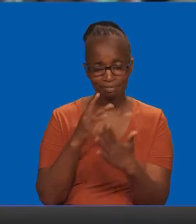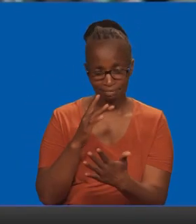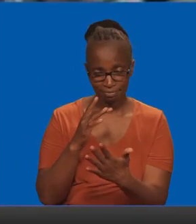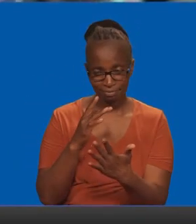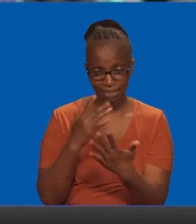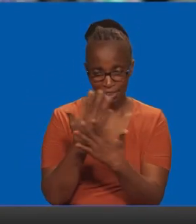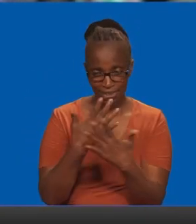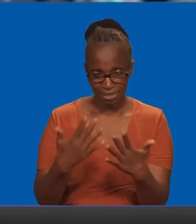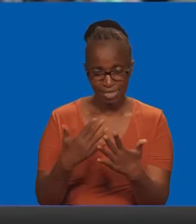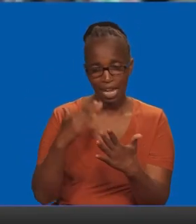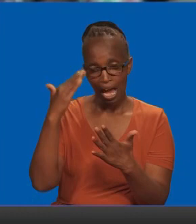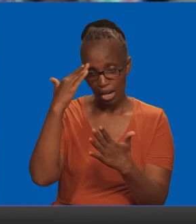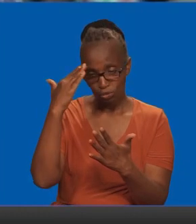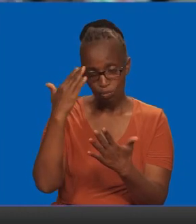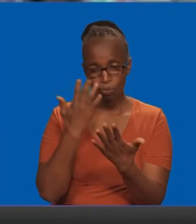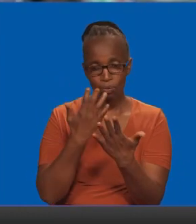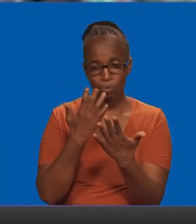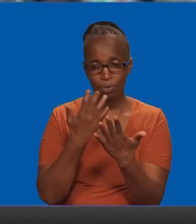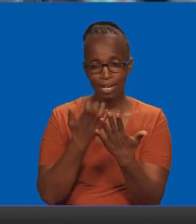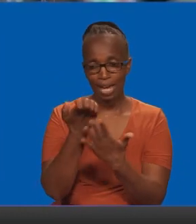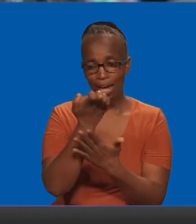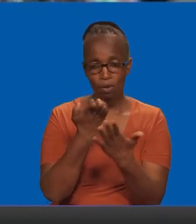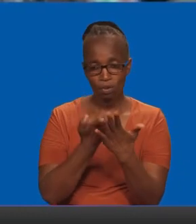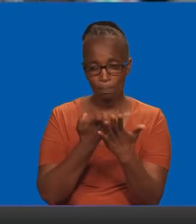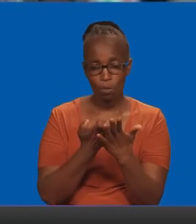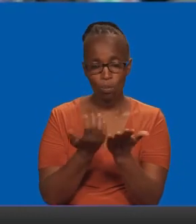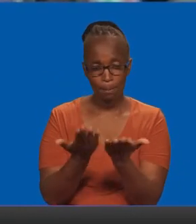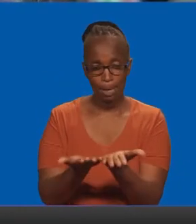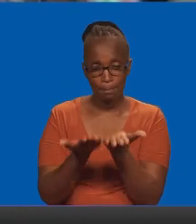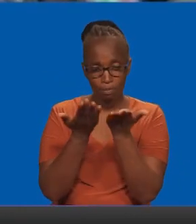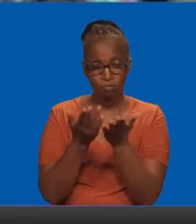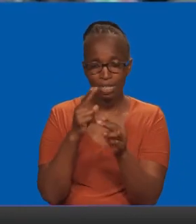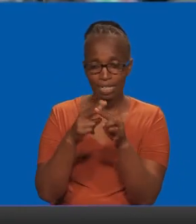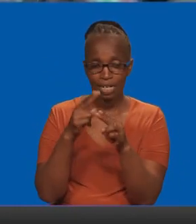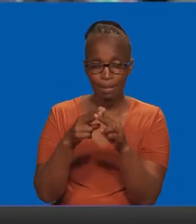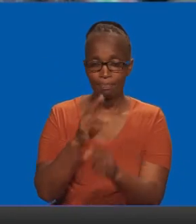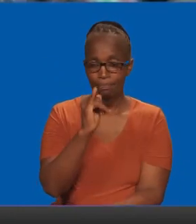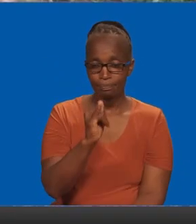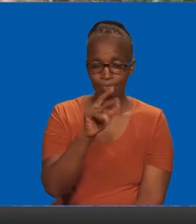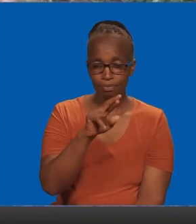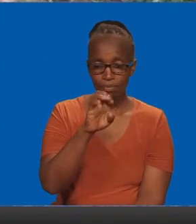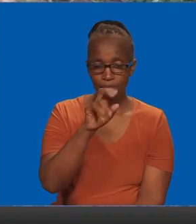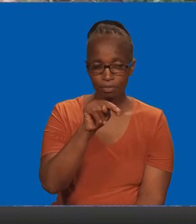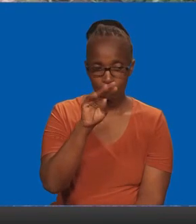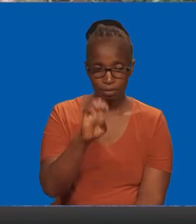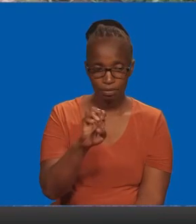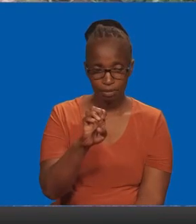want to thank God and I know it's going to be a blessing and I know even economically it's going to be it's going to